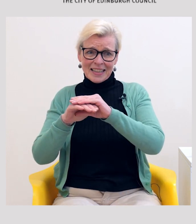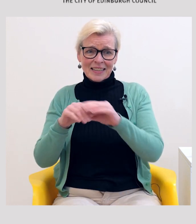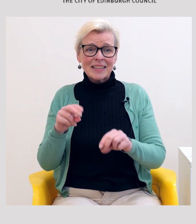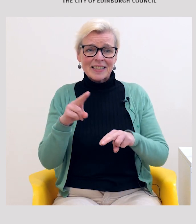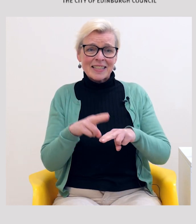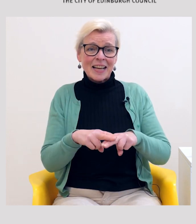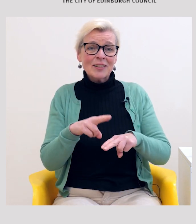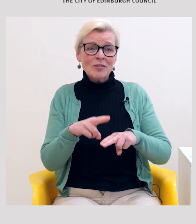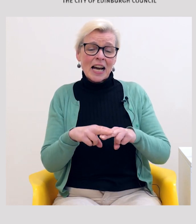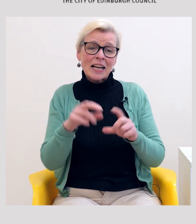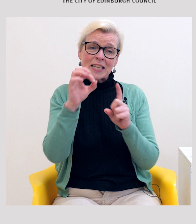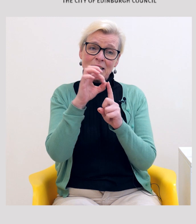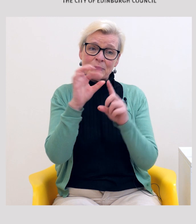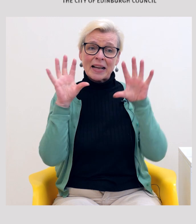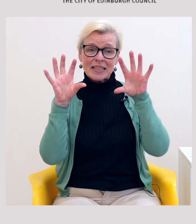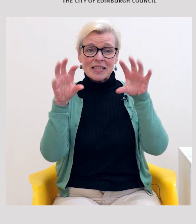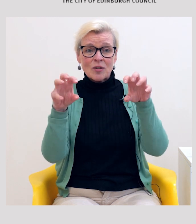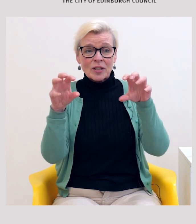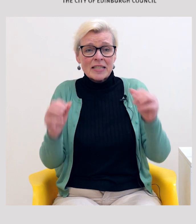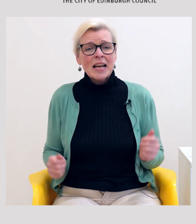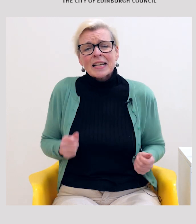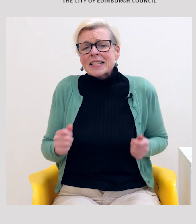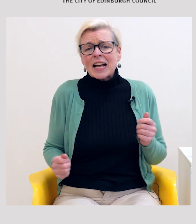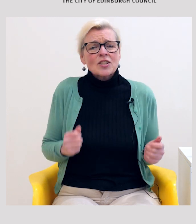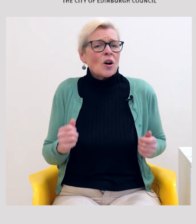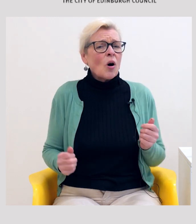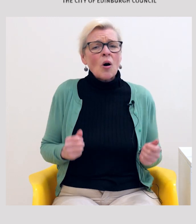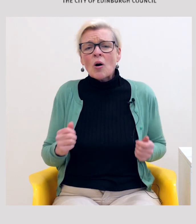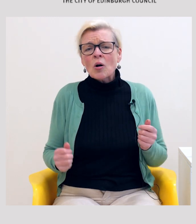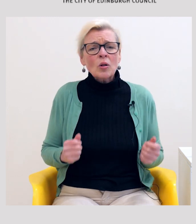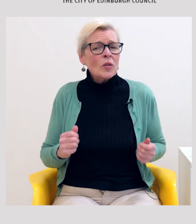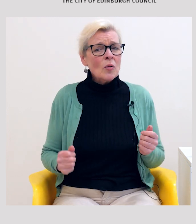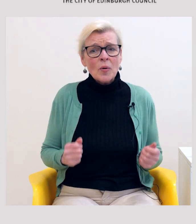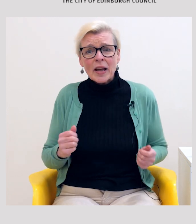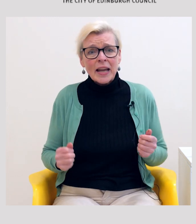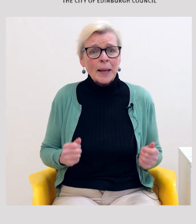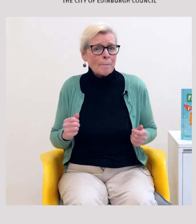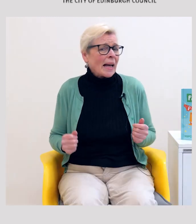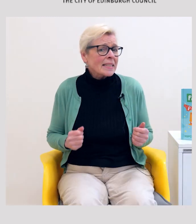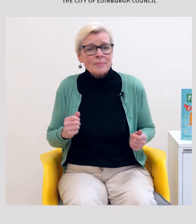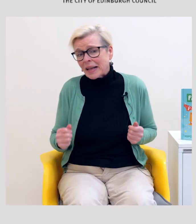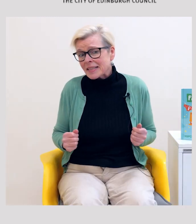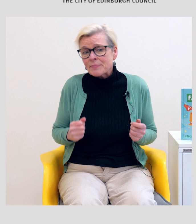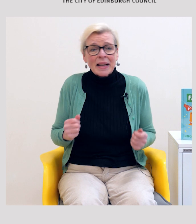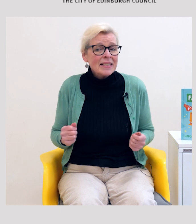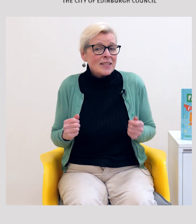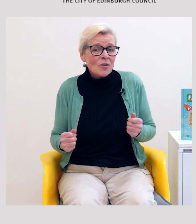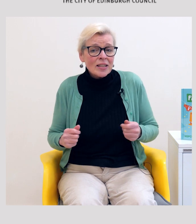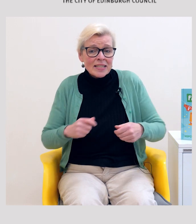in? Dino Dad and Pantosaurus dance all the way. Pants,